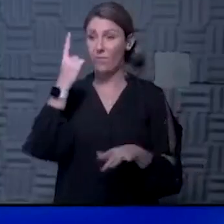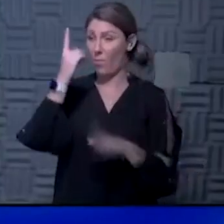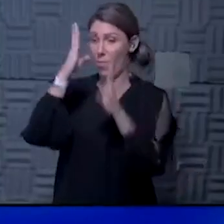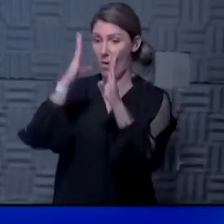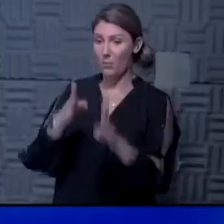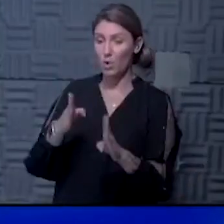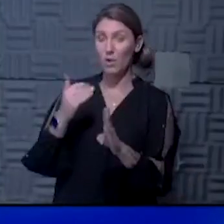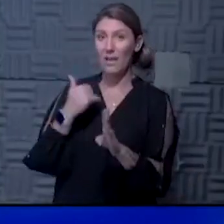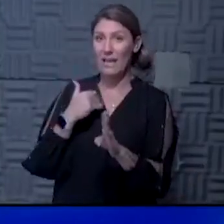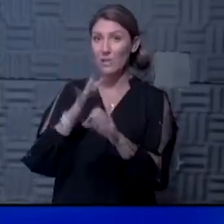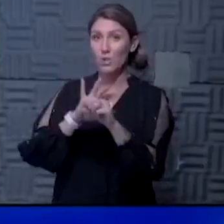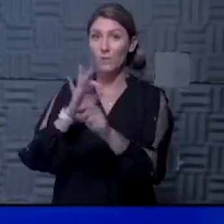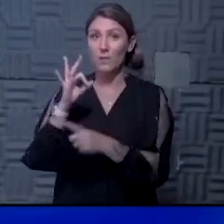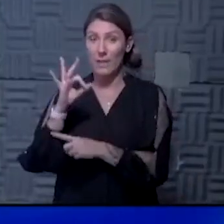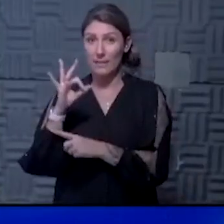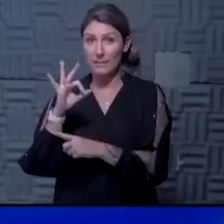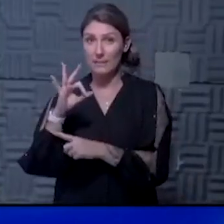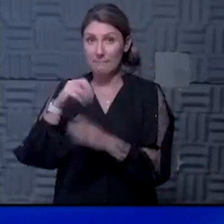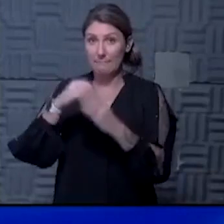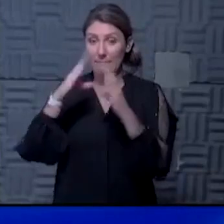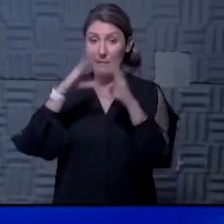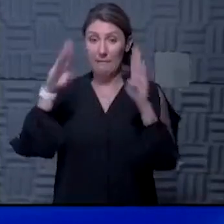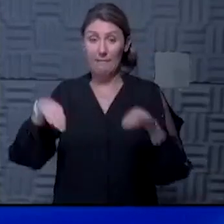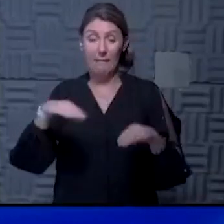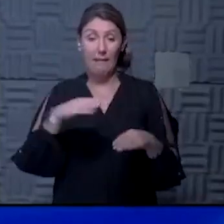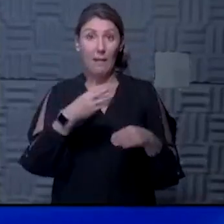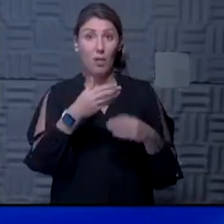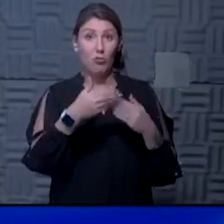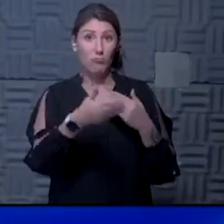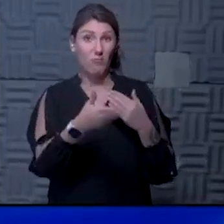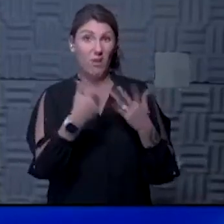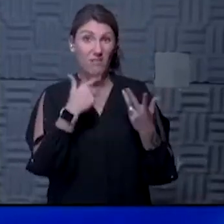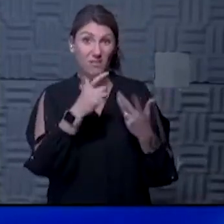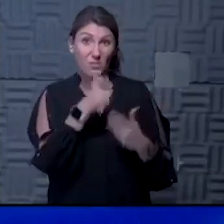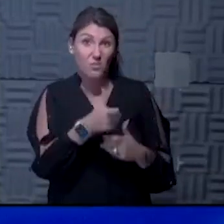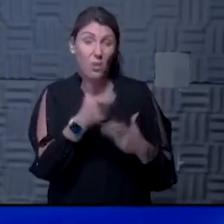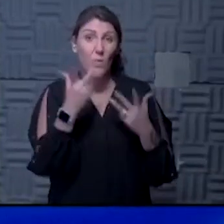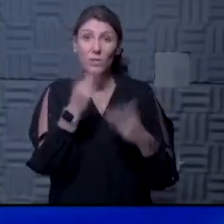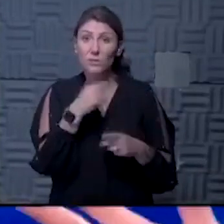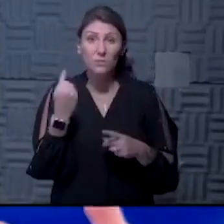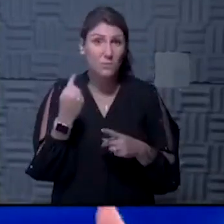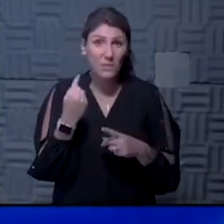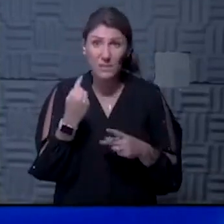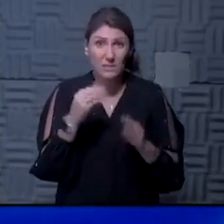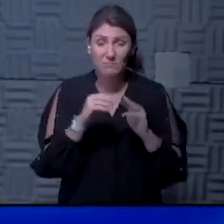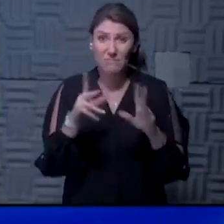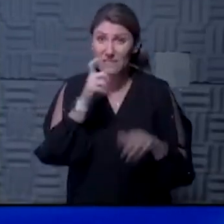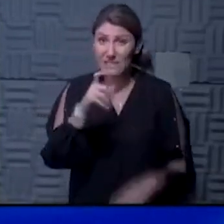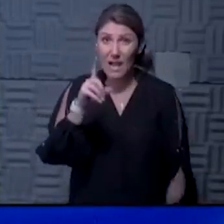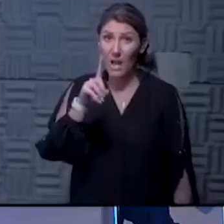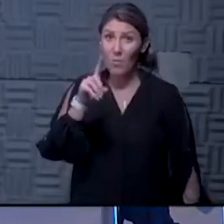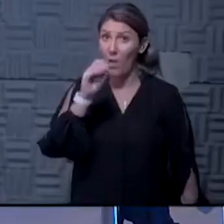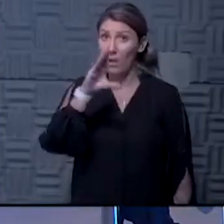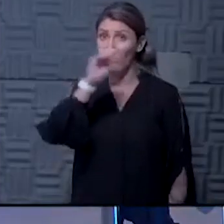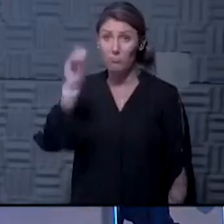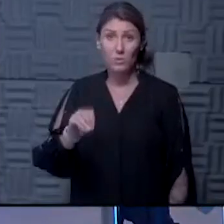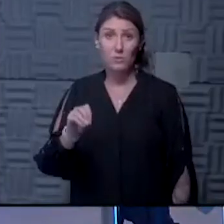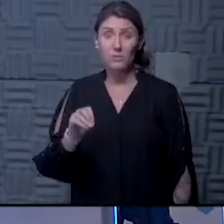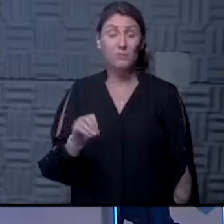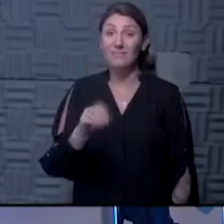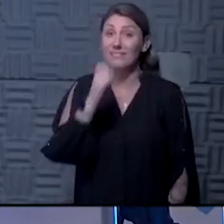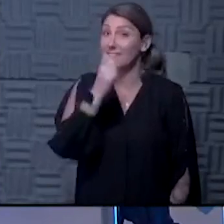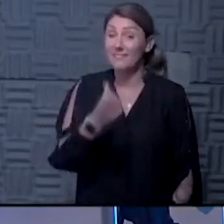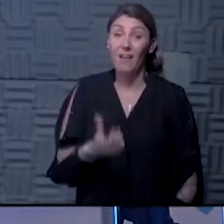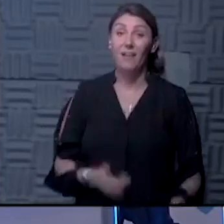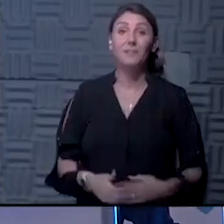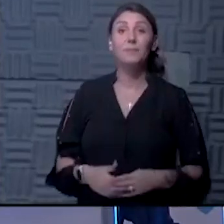got COVID-19 in the house and the rest of folks don't, what's that risk of spread, Hawk? Is this not 100%? It's not. From the